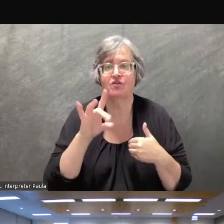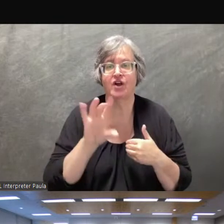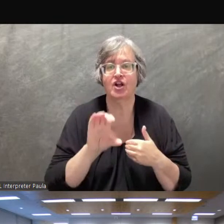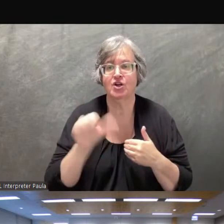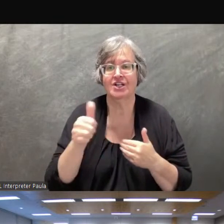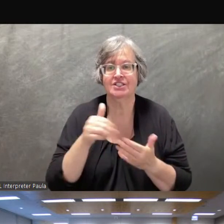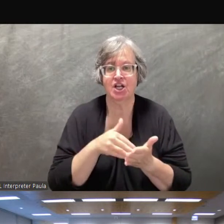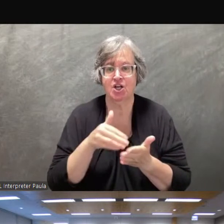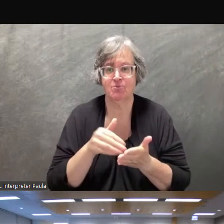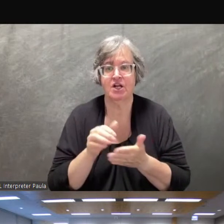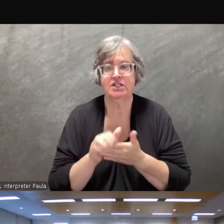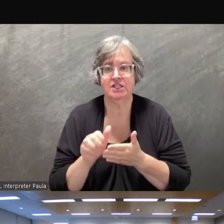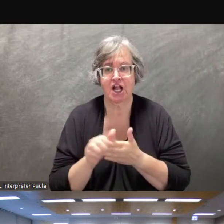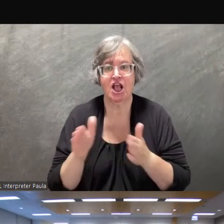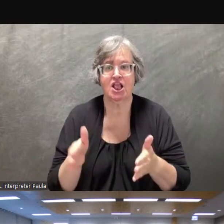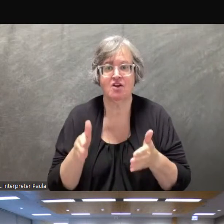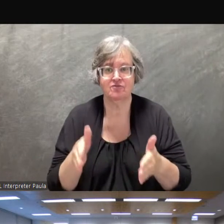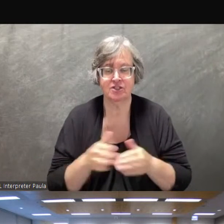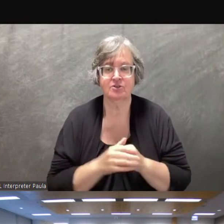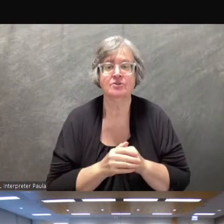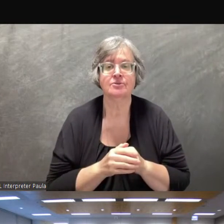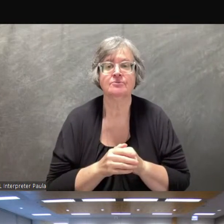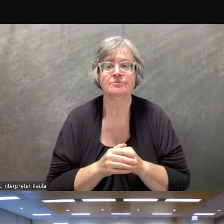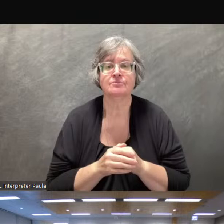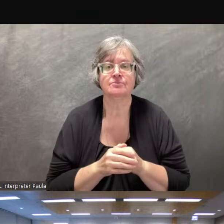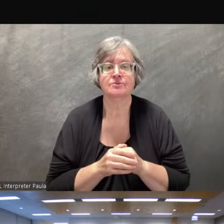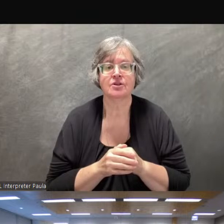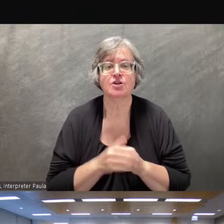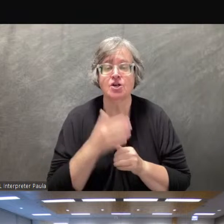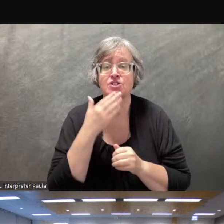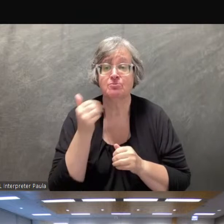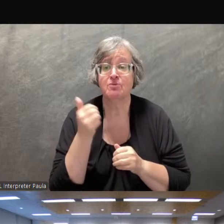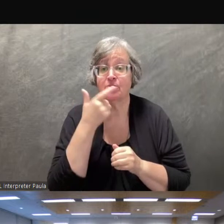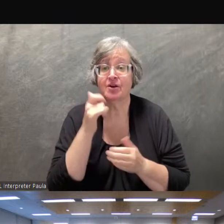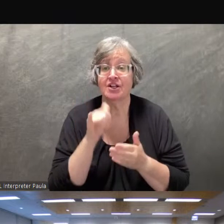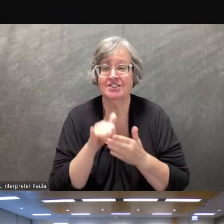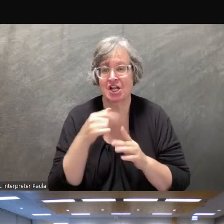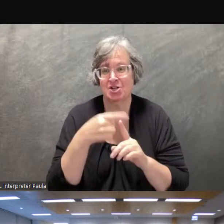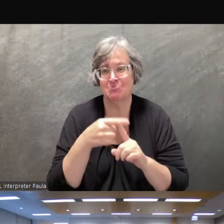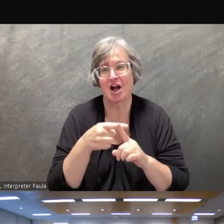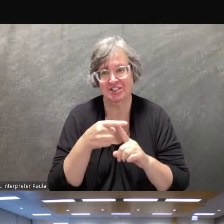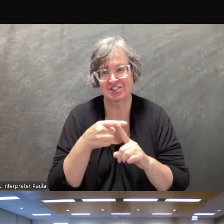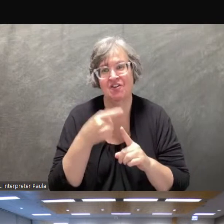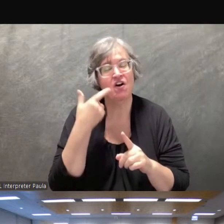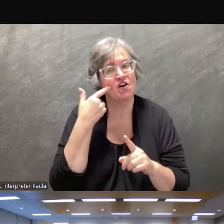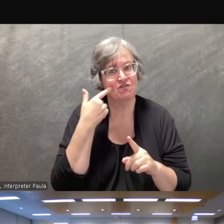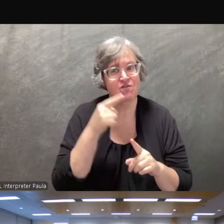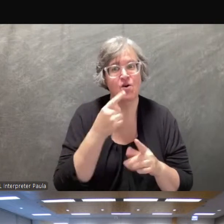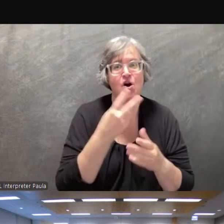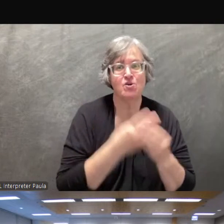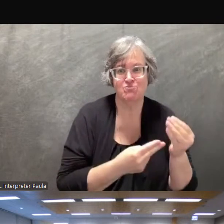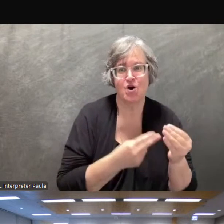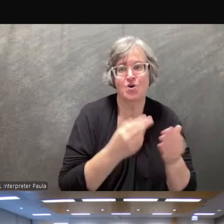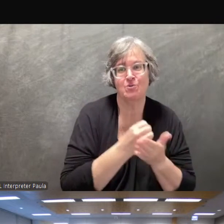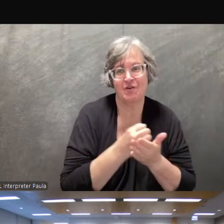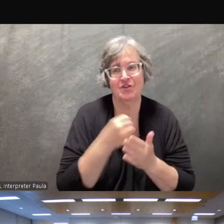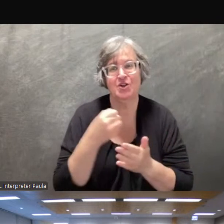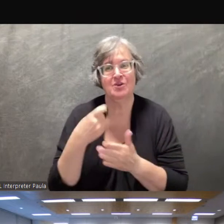million remaining. So slightly better because of those positive variances on both revenue and